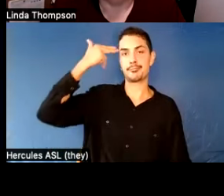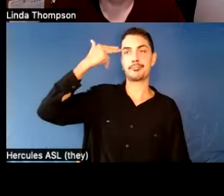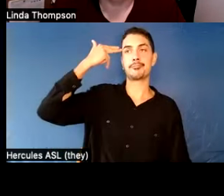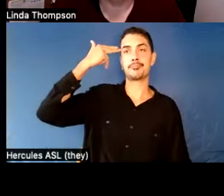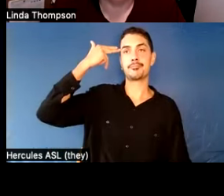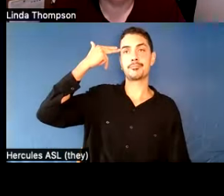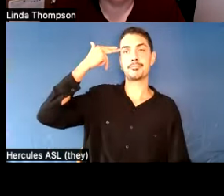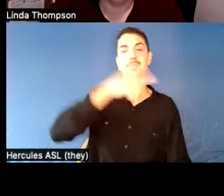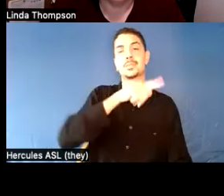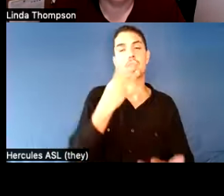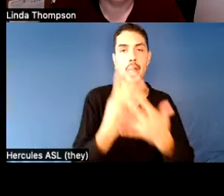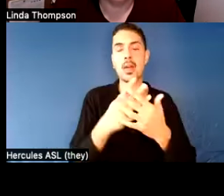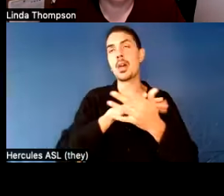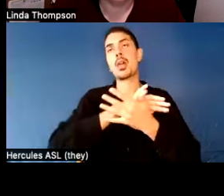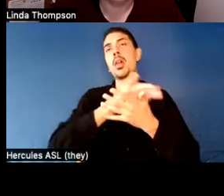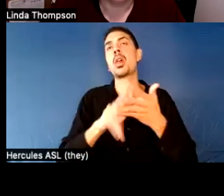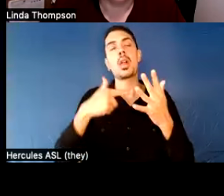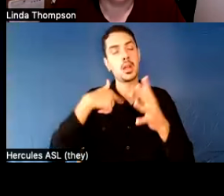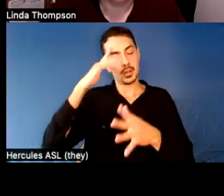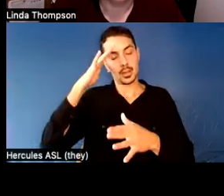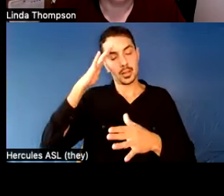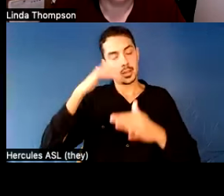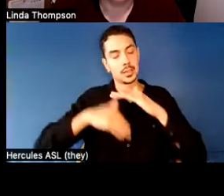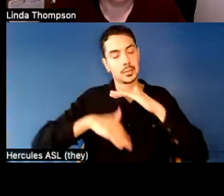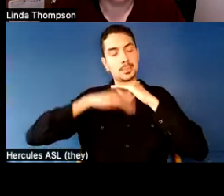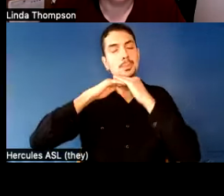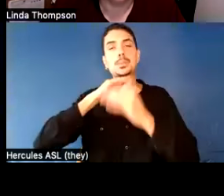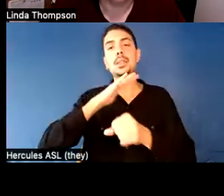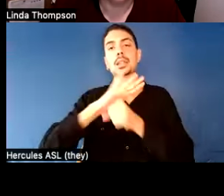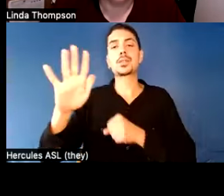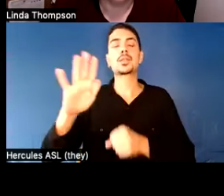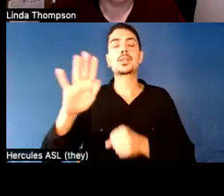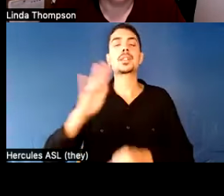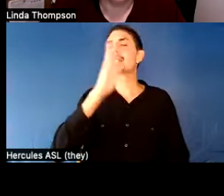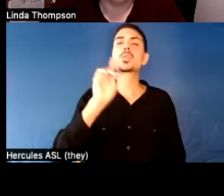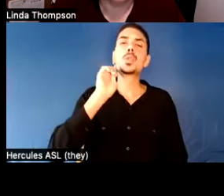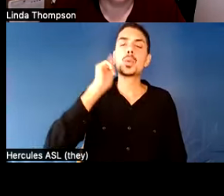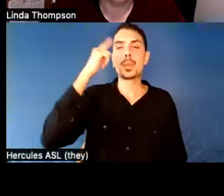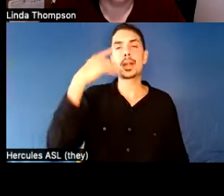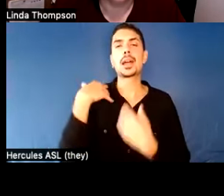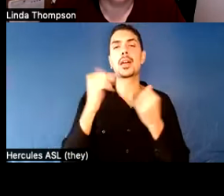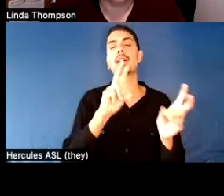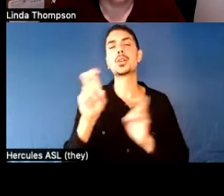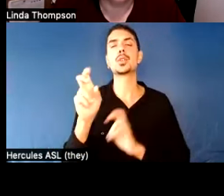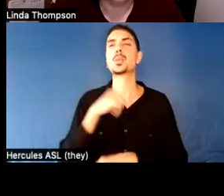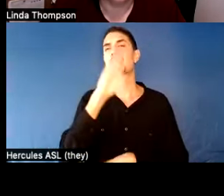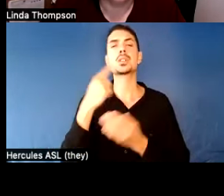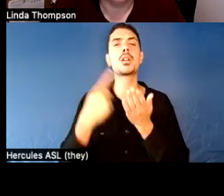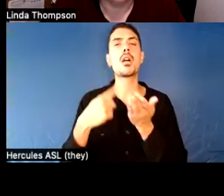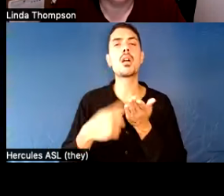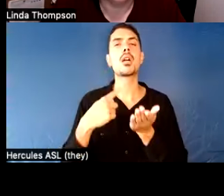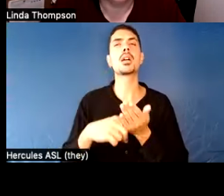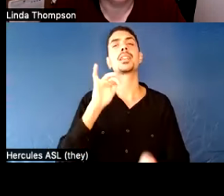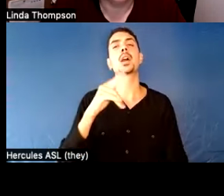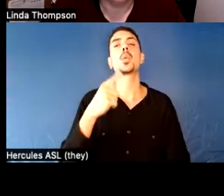And I'd had enough, but I'd never really heard about mental illness. We never really talked about any of it. It was just what